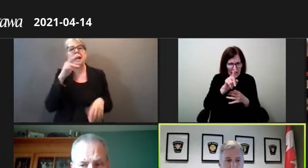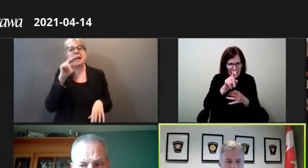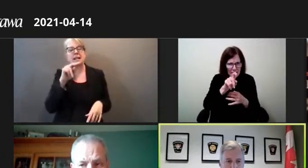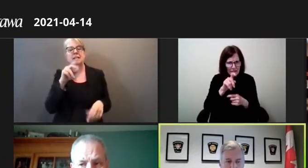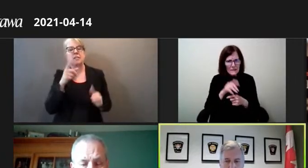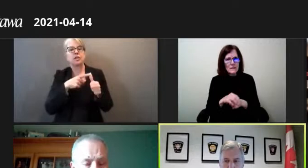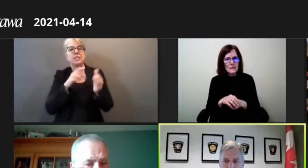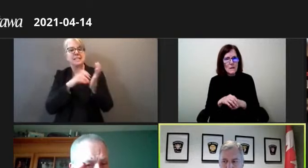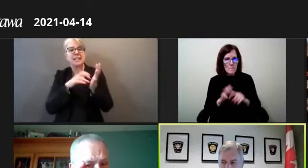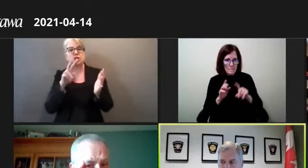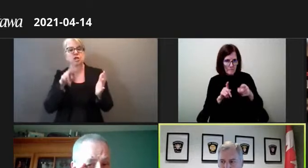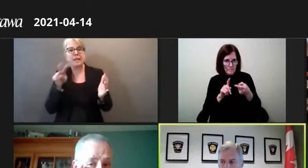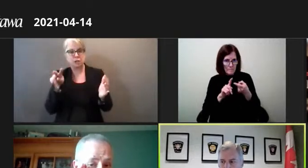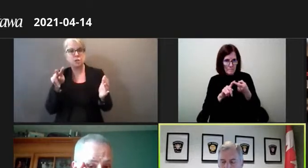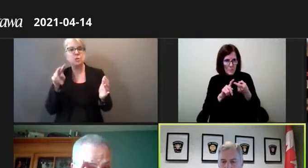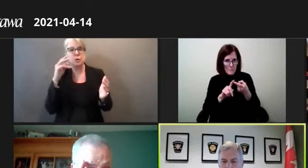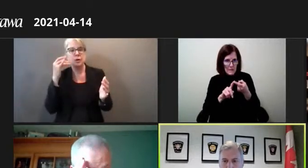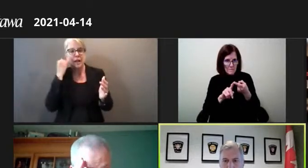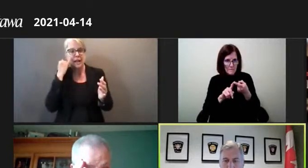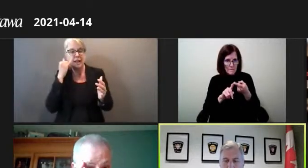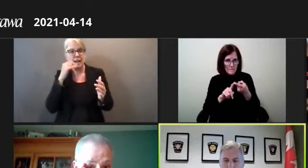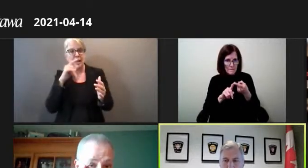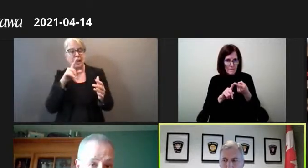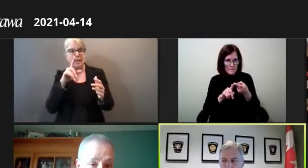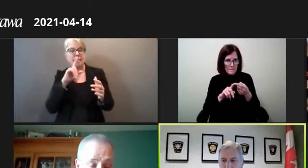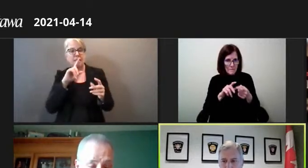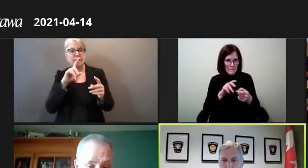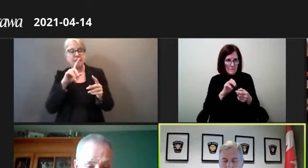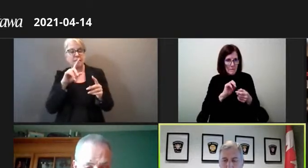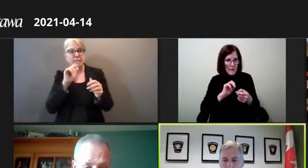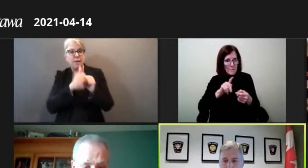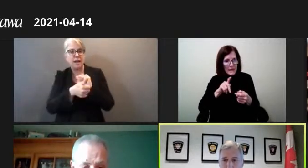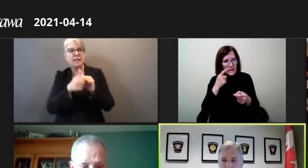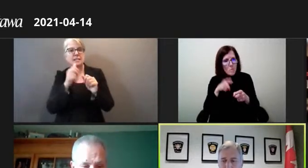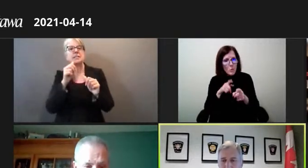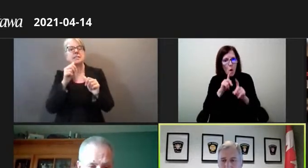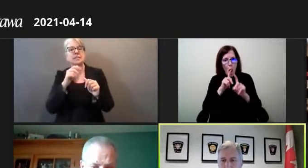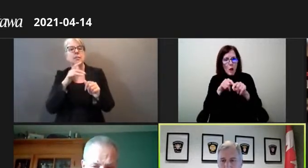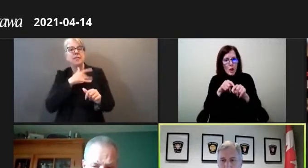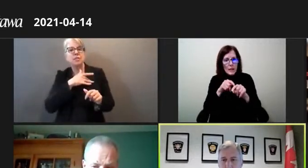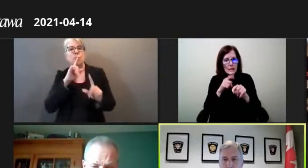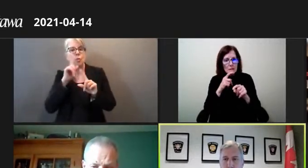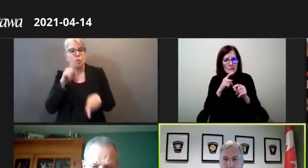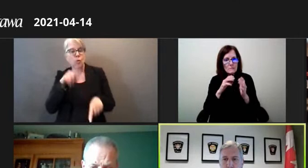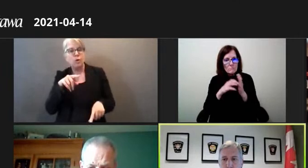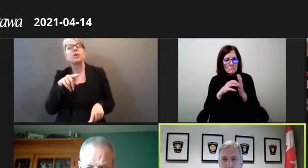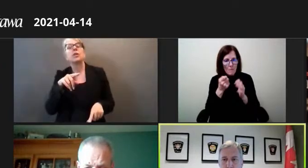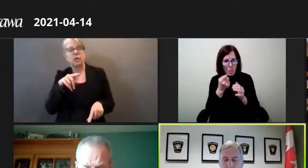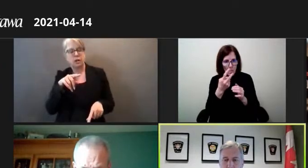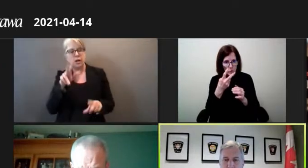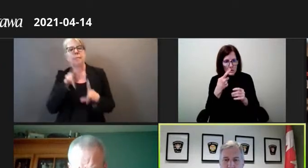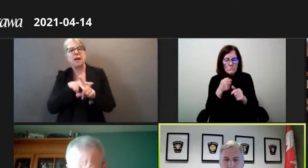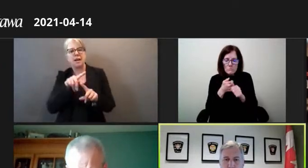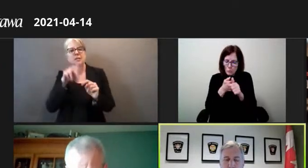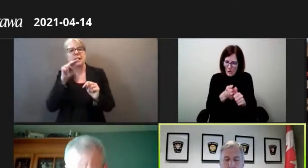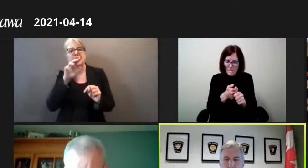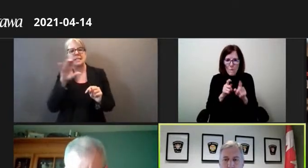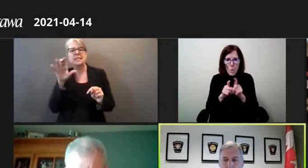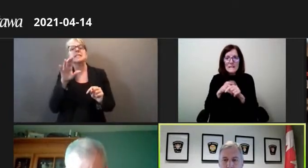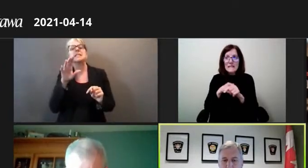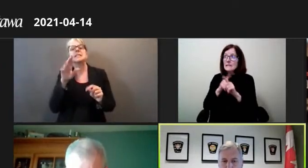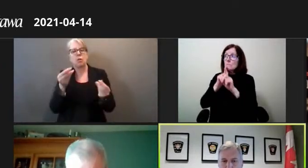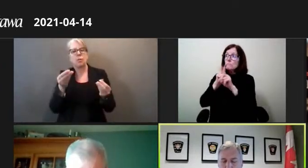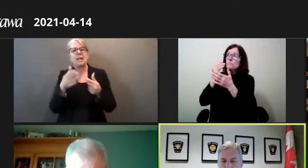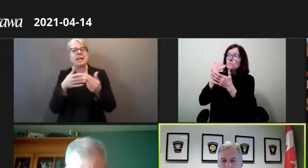Section 22, when if it applies, and even the provincial order does apply to NCC property, even though it's federal property.